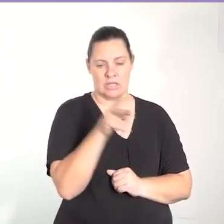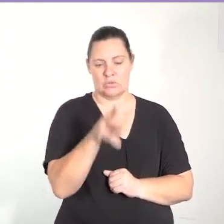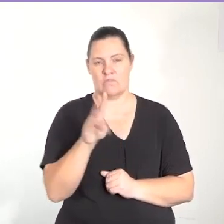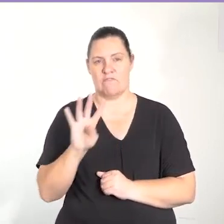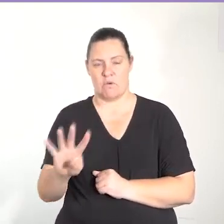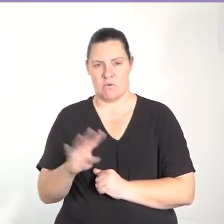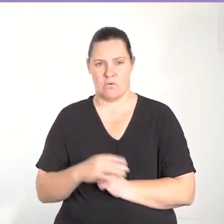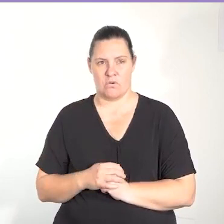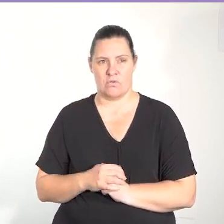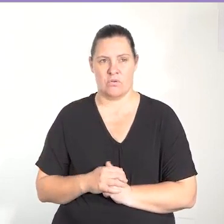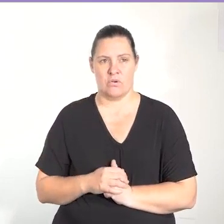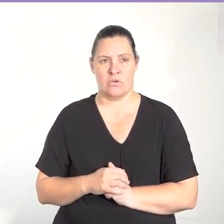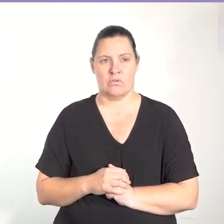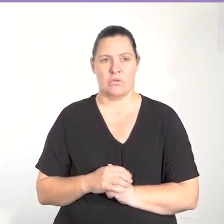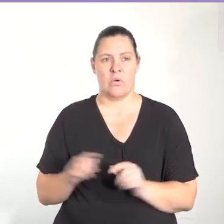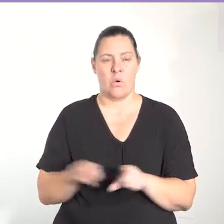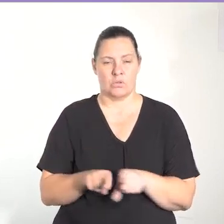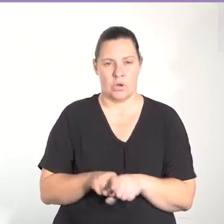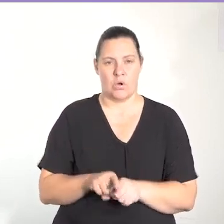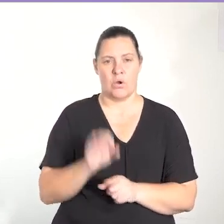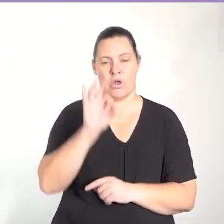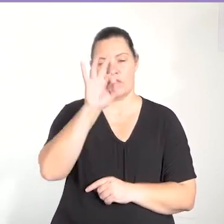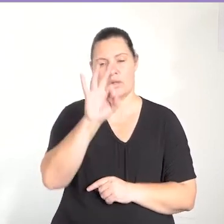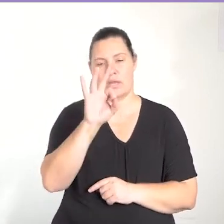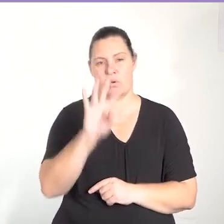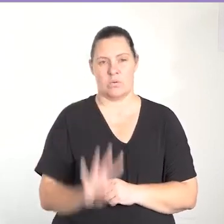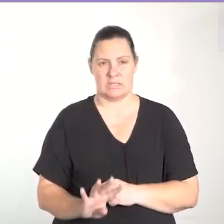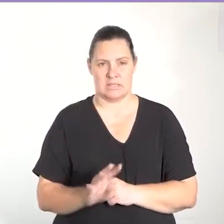3 is to 4. Now remember, that can also be written as